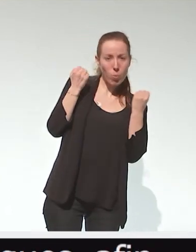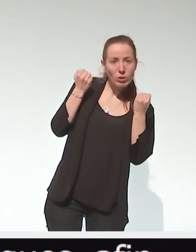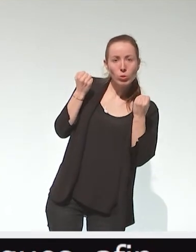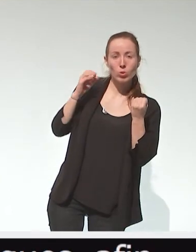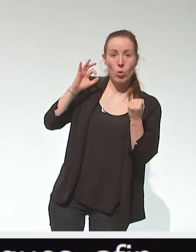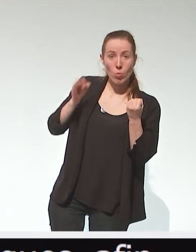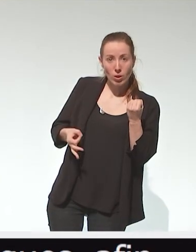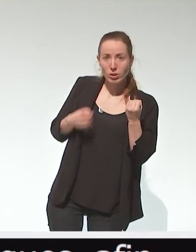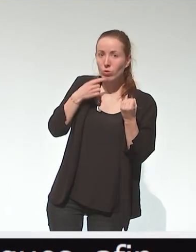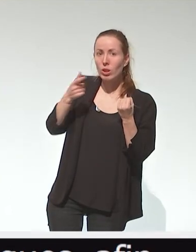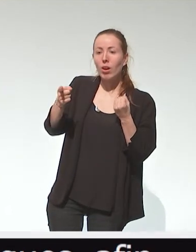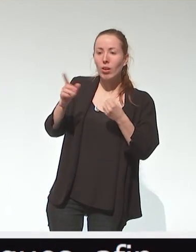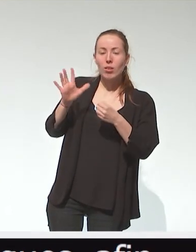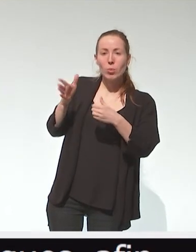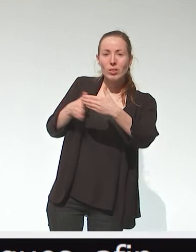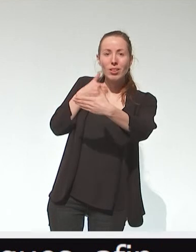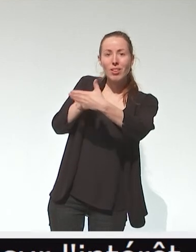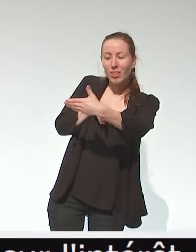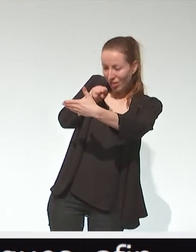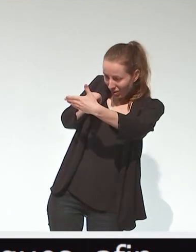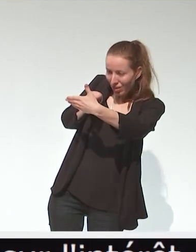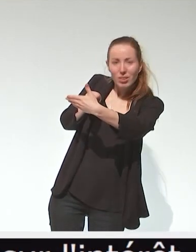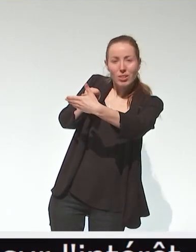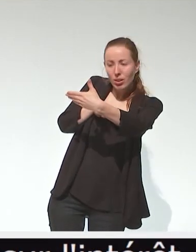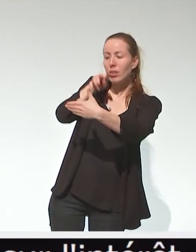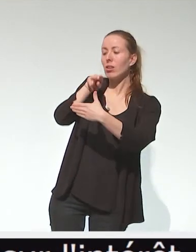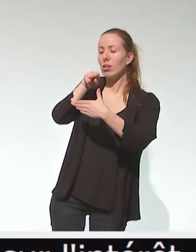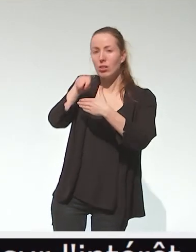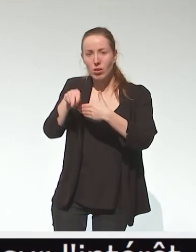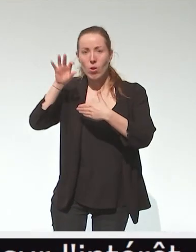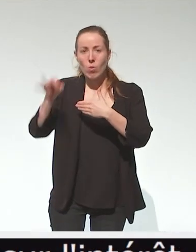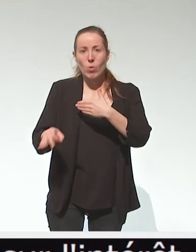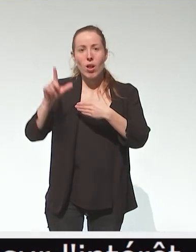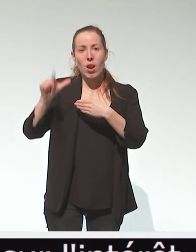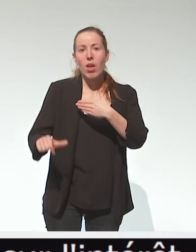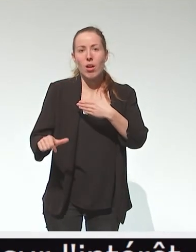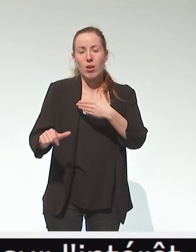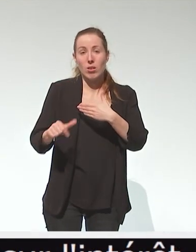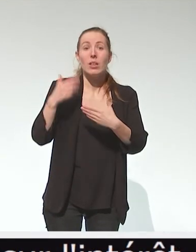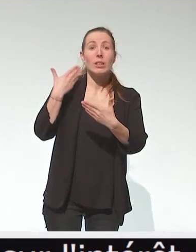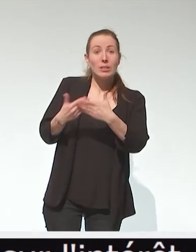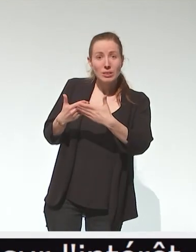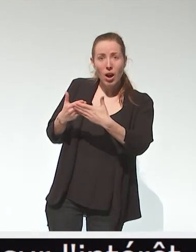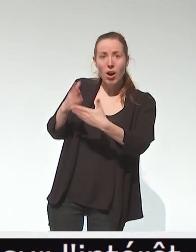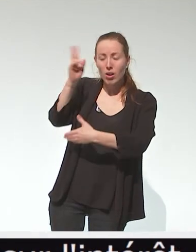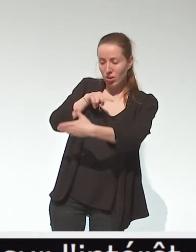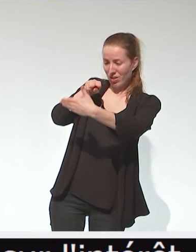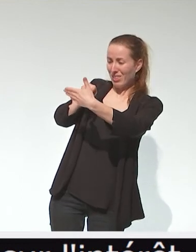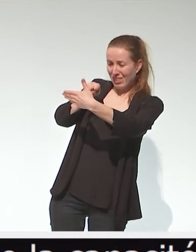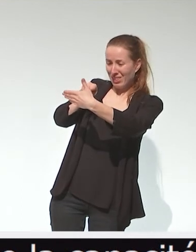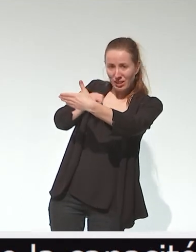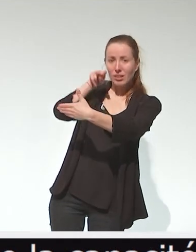of PWDs as opposed to their disabilities. They are doing things differently and seeing things differently. They